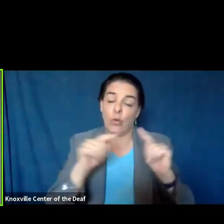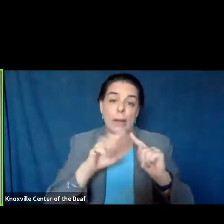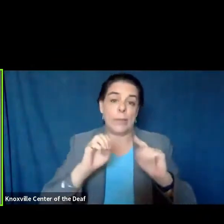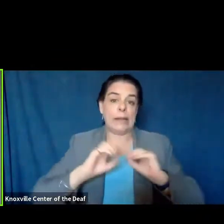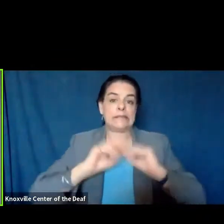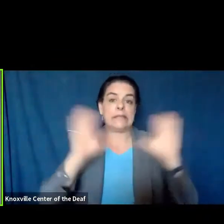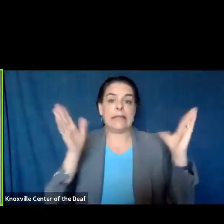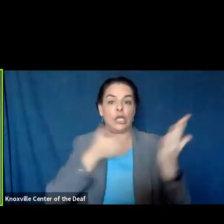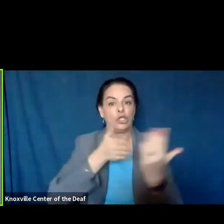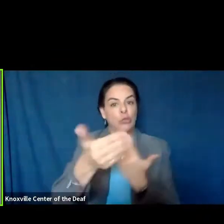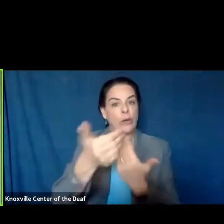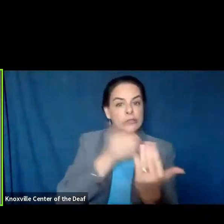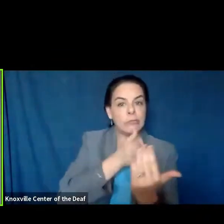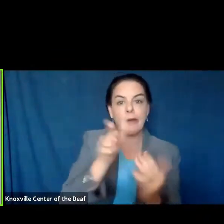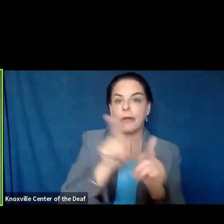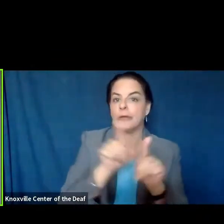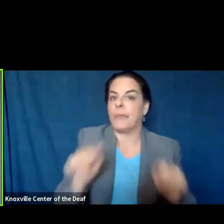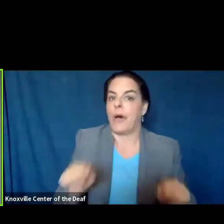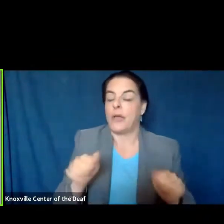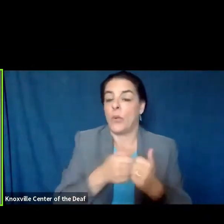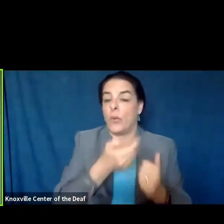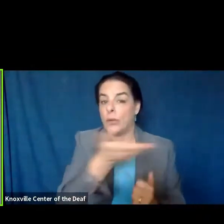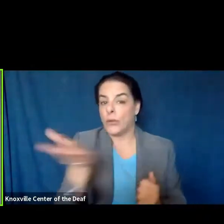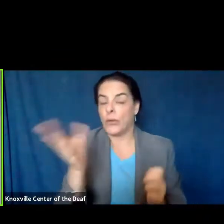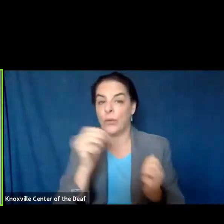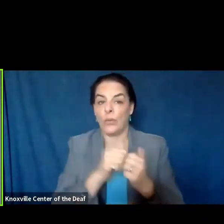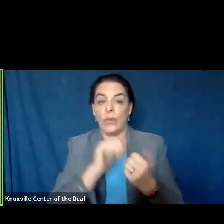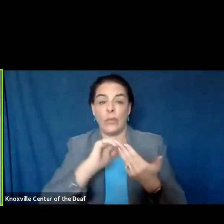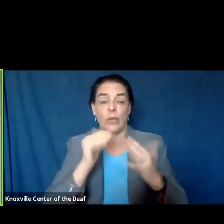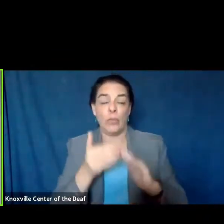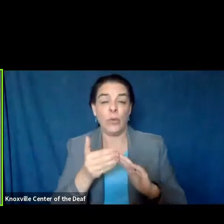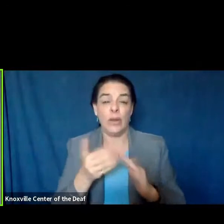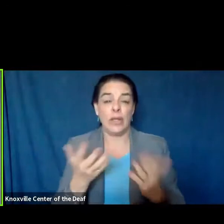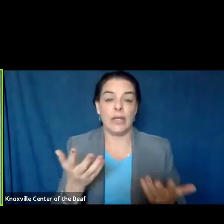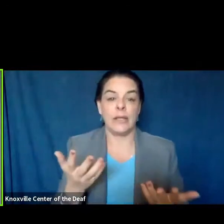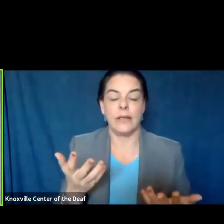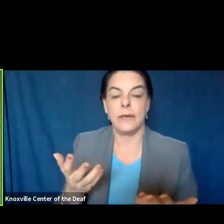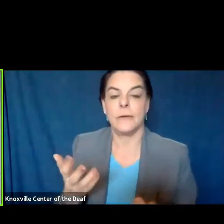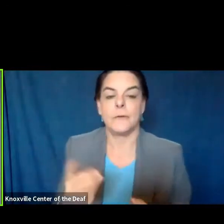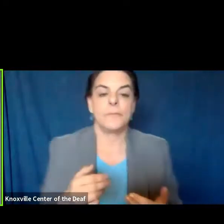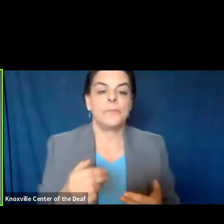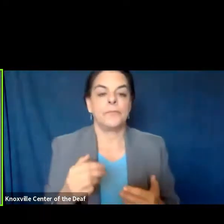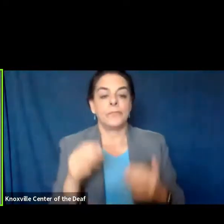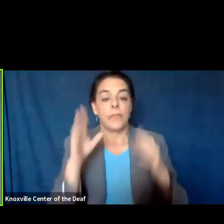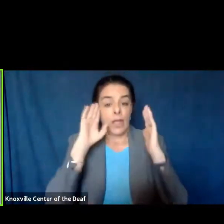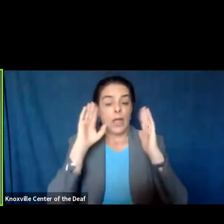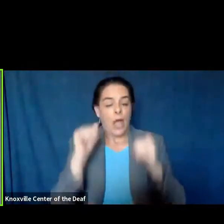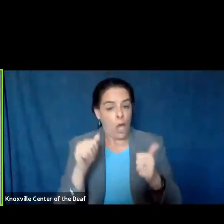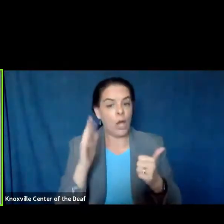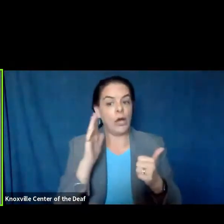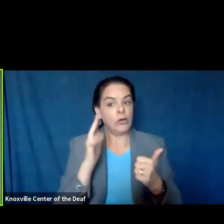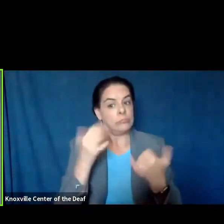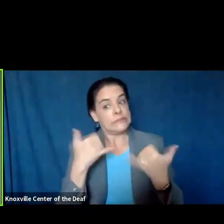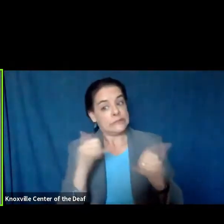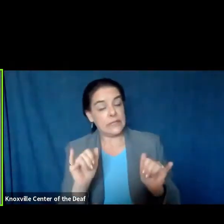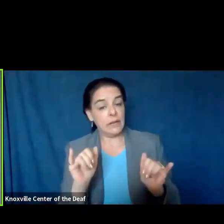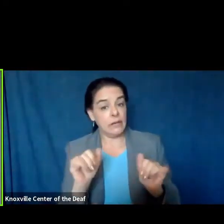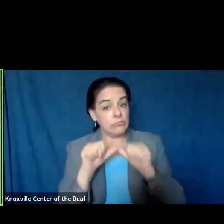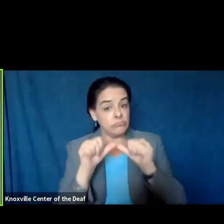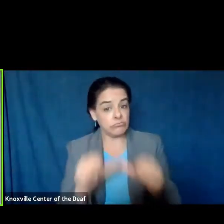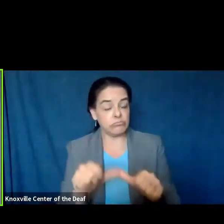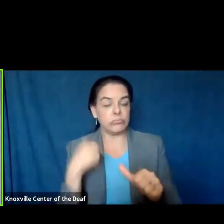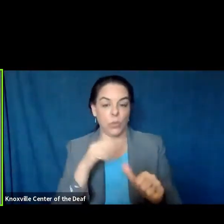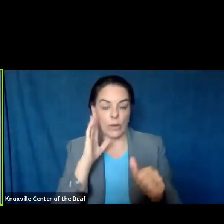possible with you all and with our community. I hope that it still does that, and we'll continue to